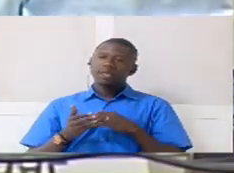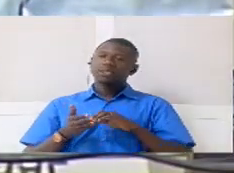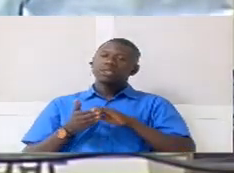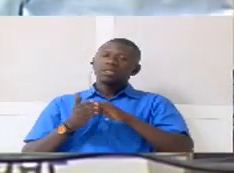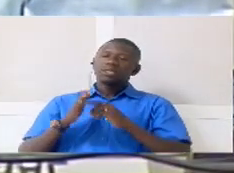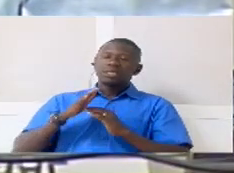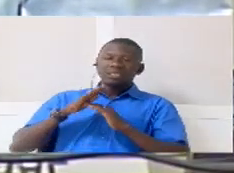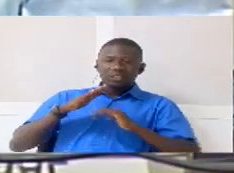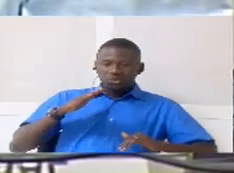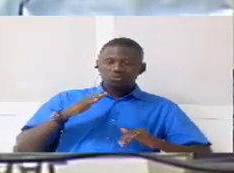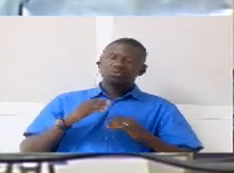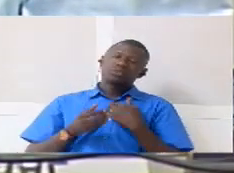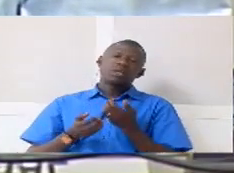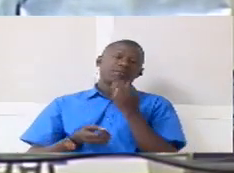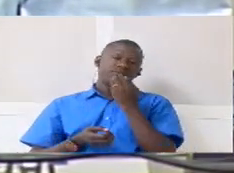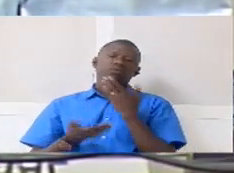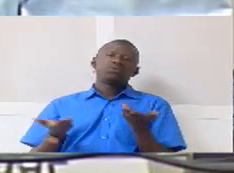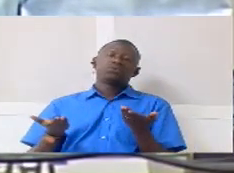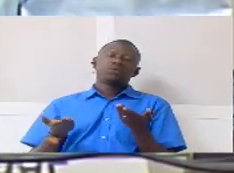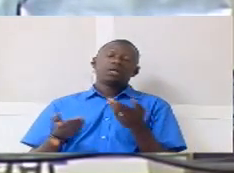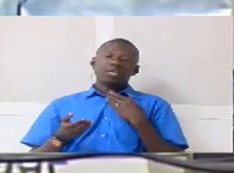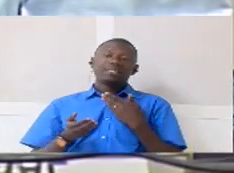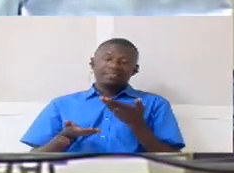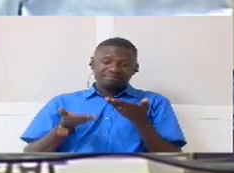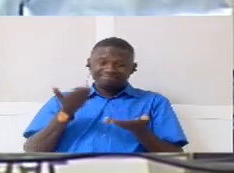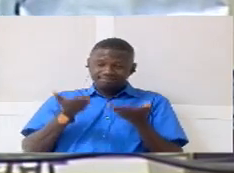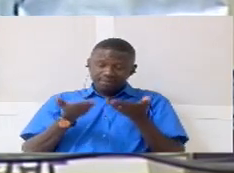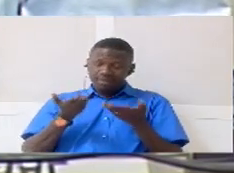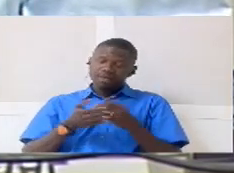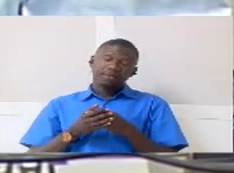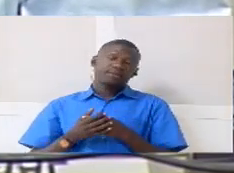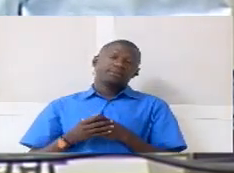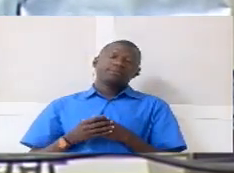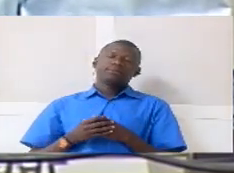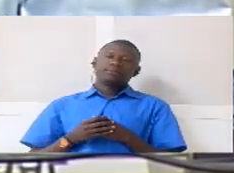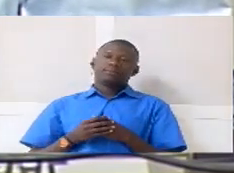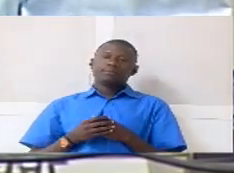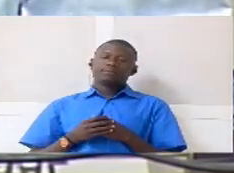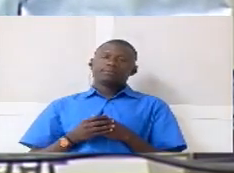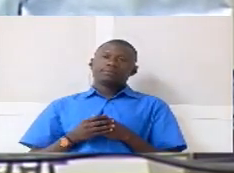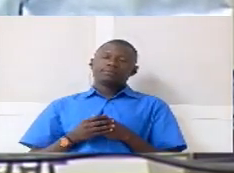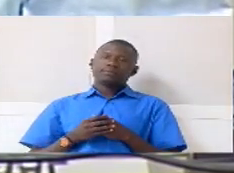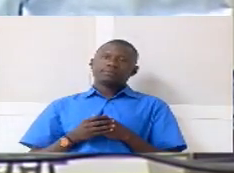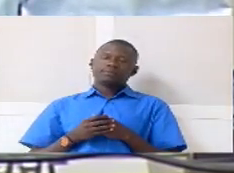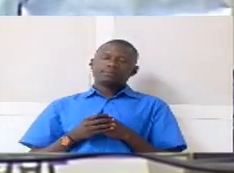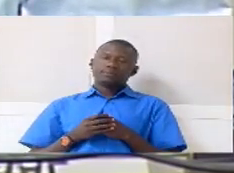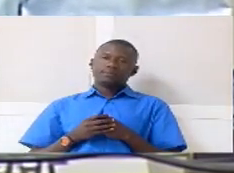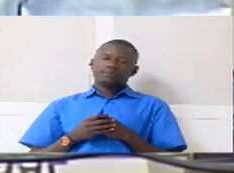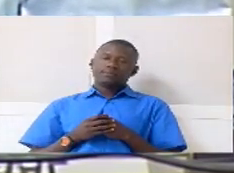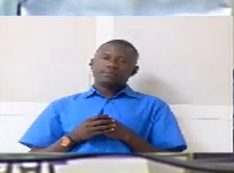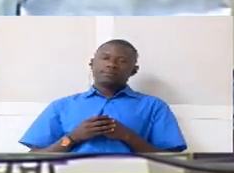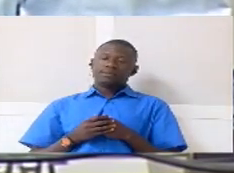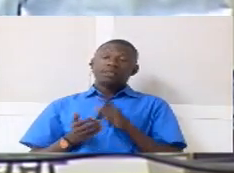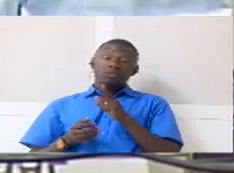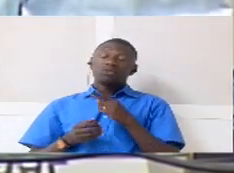is illegal, is it not, for prison officers to partake in the food of the prisoners? Following a monkey in the call, Lua